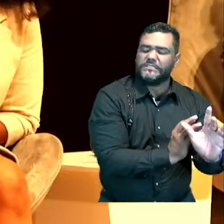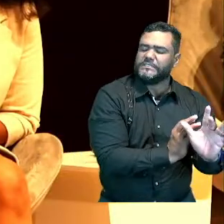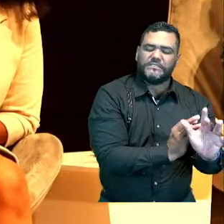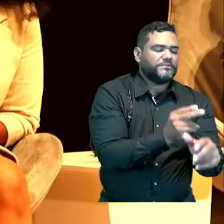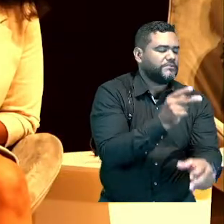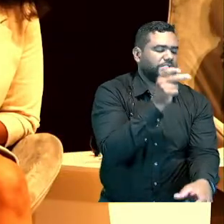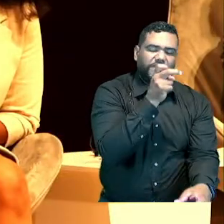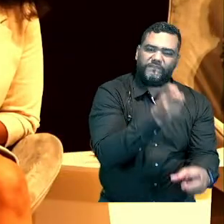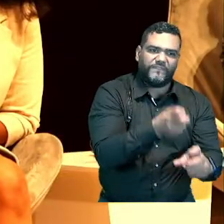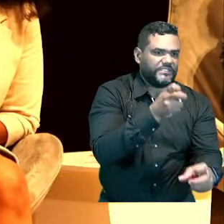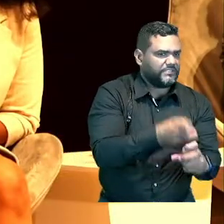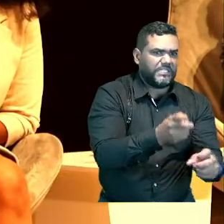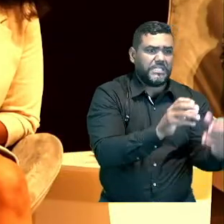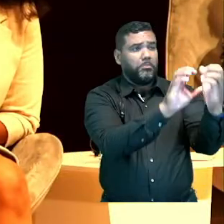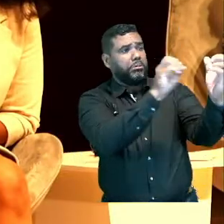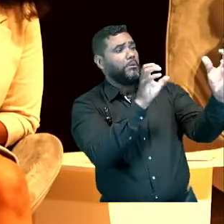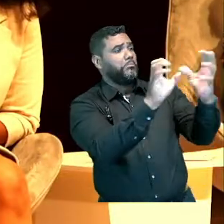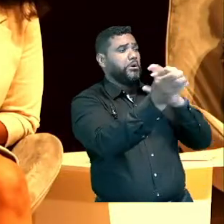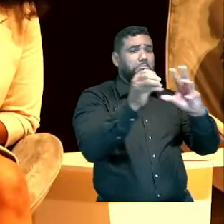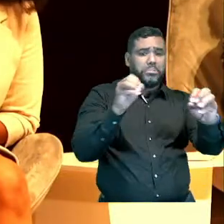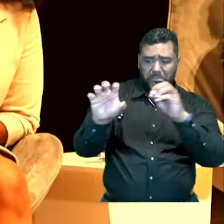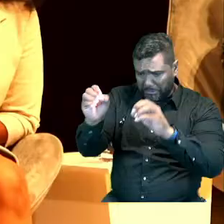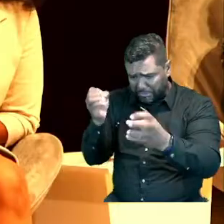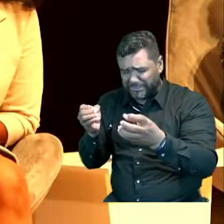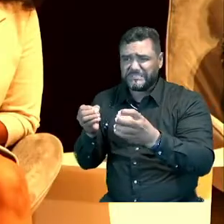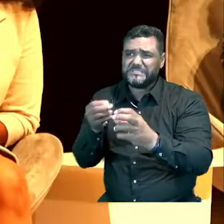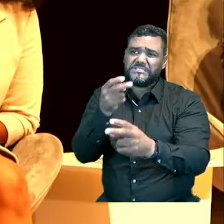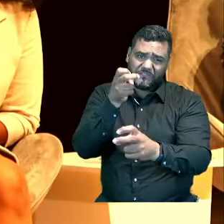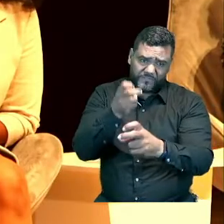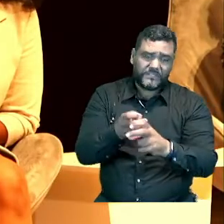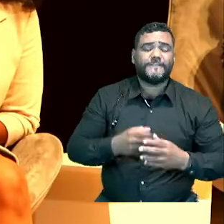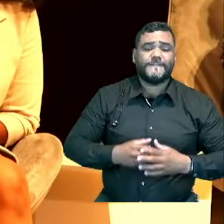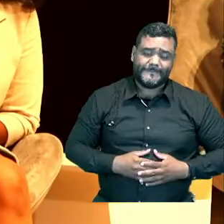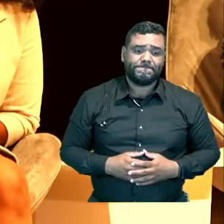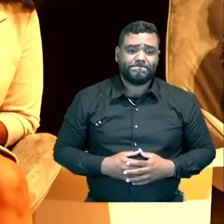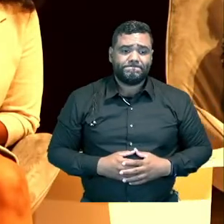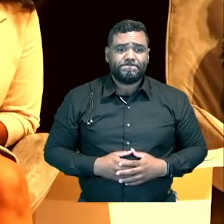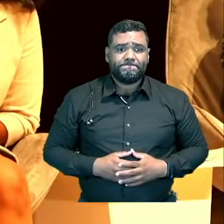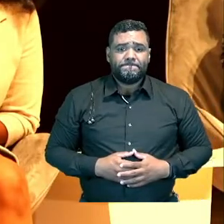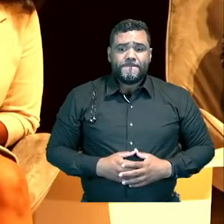very difficult to be able to produce in them.